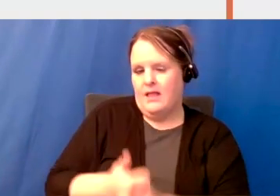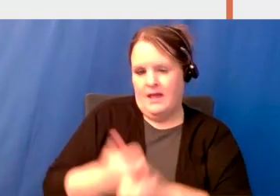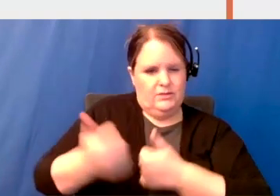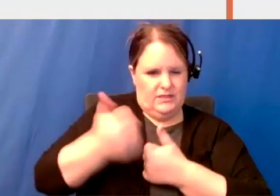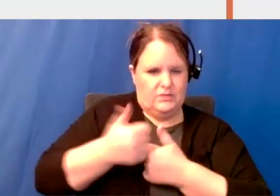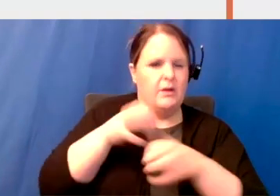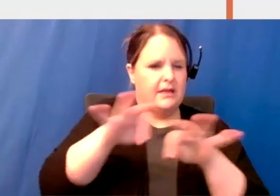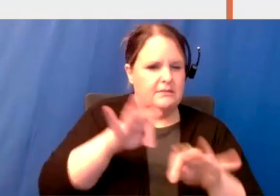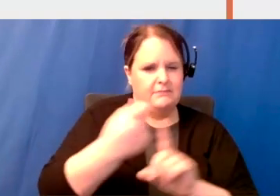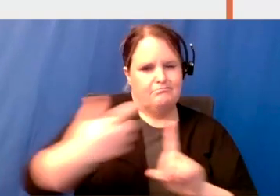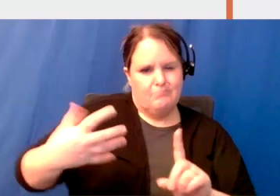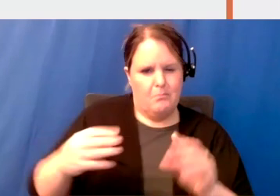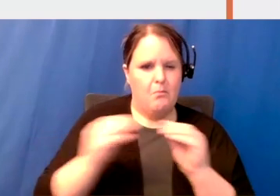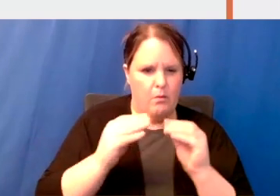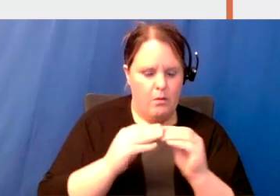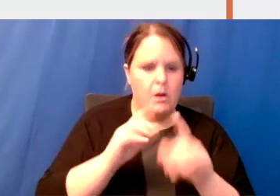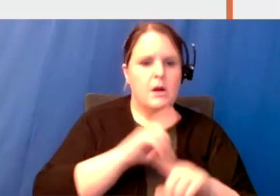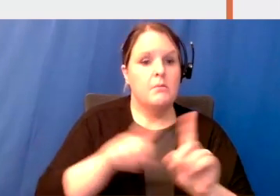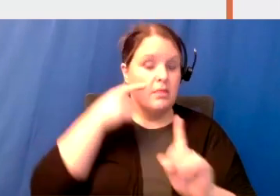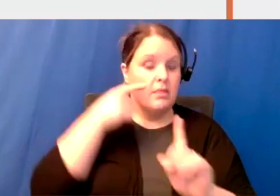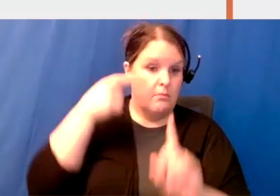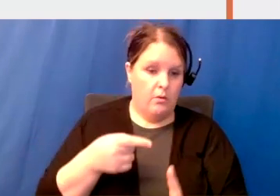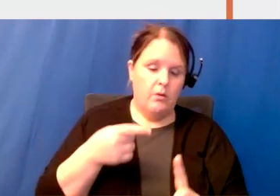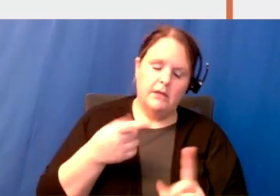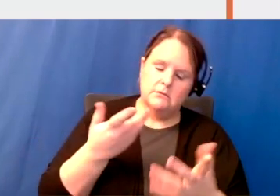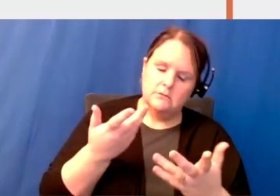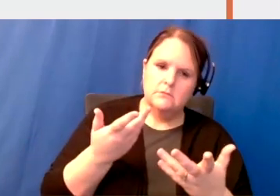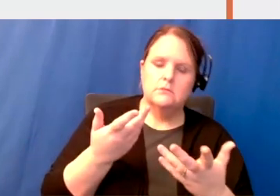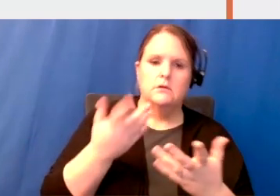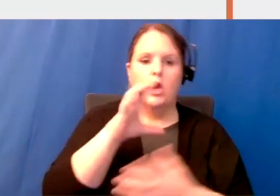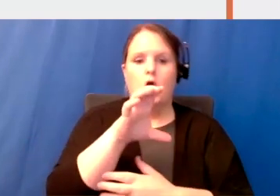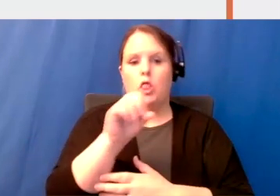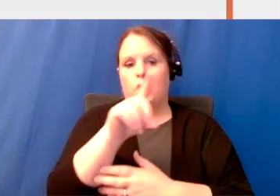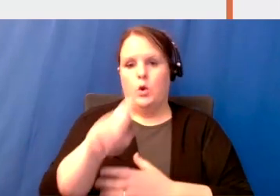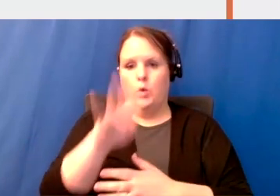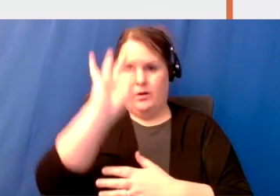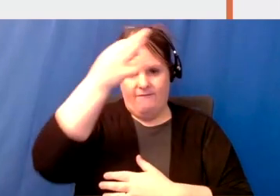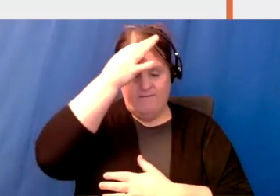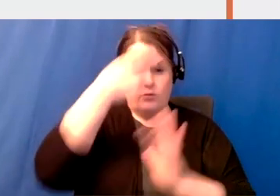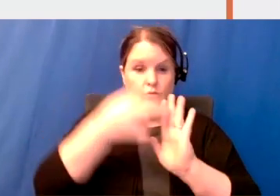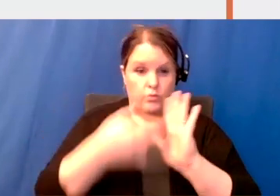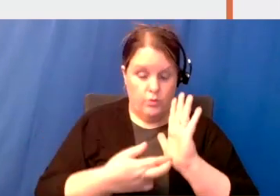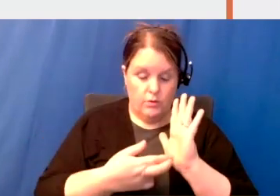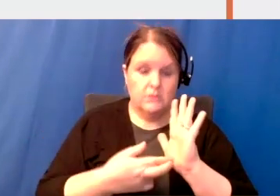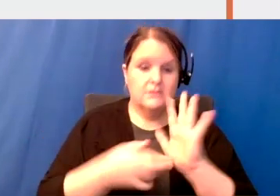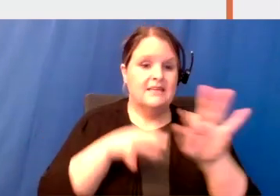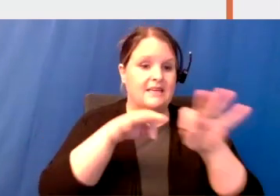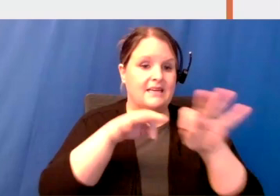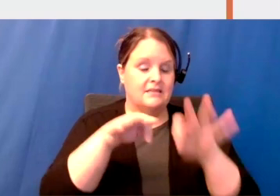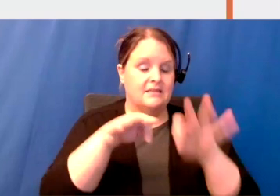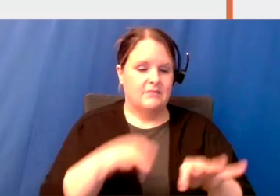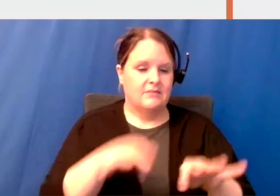that a little more, but basically in the Uniform Guidance or the Code of Federal Regulations, there's a lot